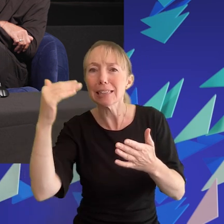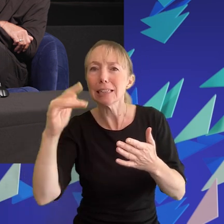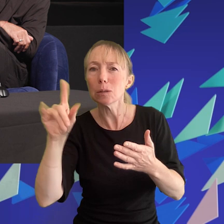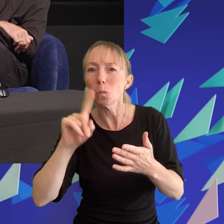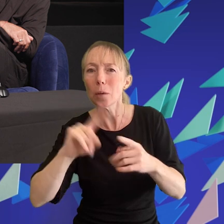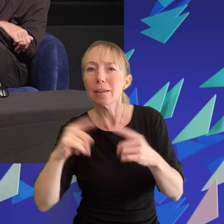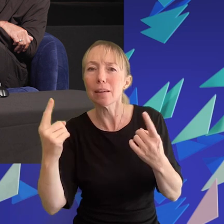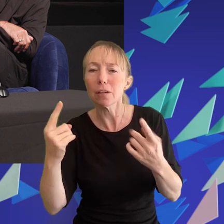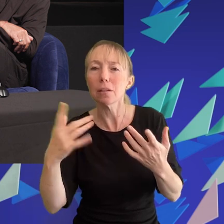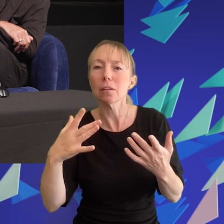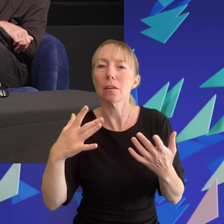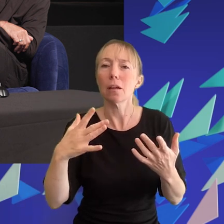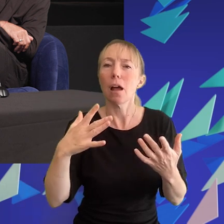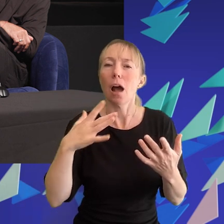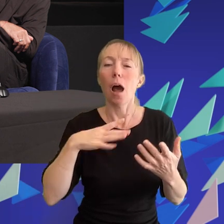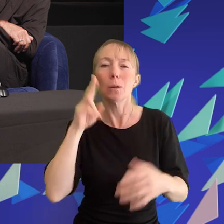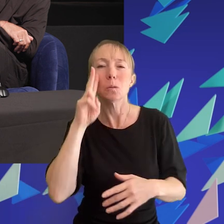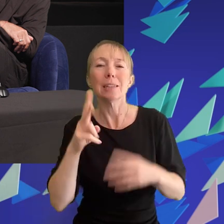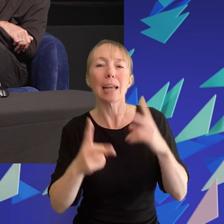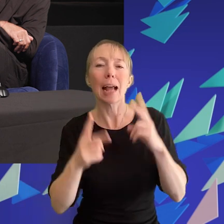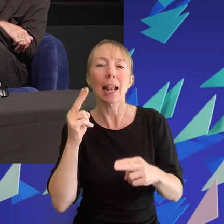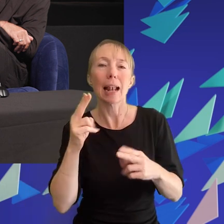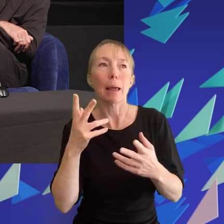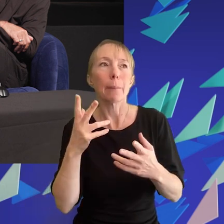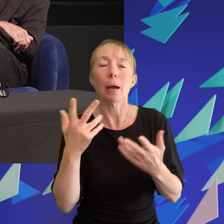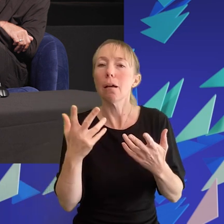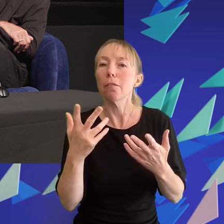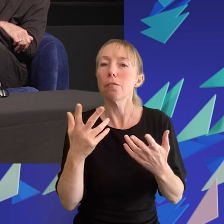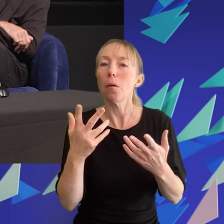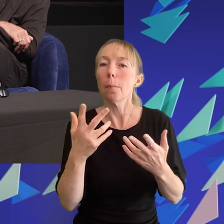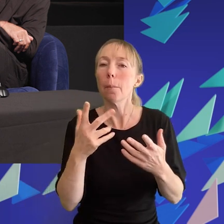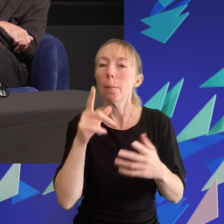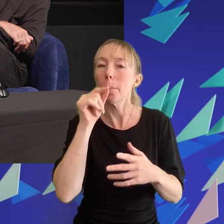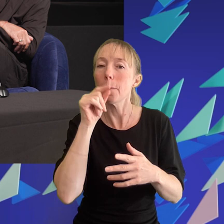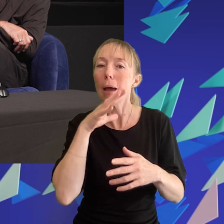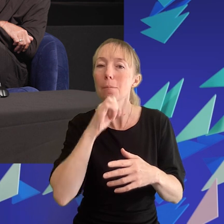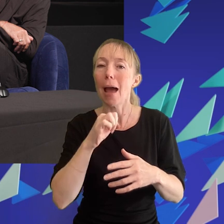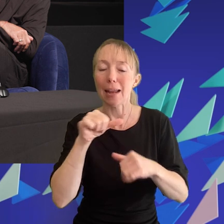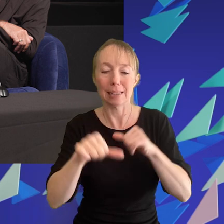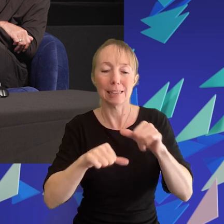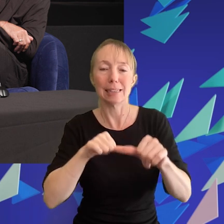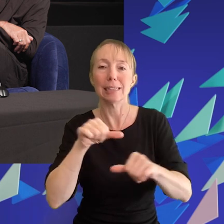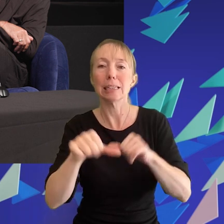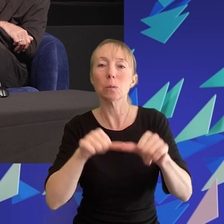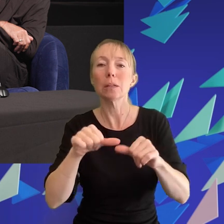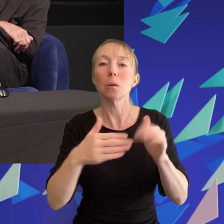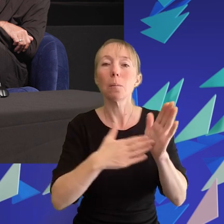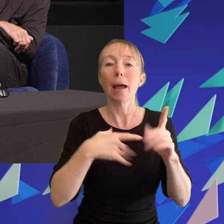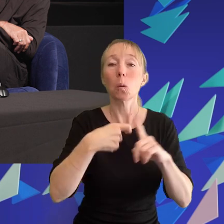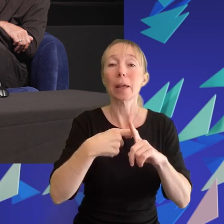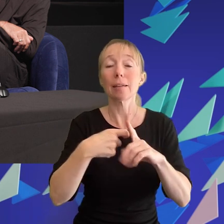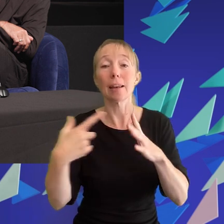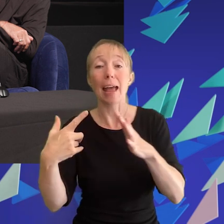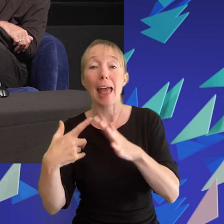about Regan, but perhaps we should see a clip from Birdman. This is a sequence featuring Michael Keaton and